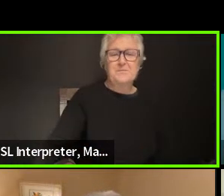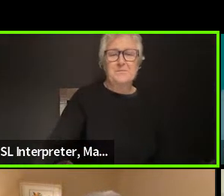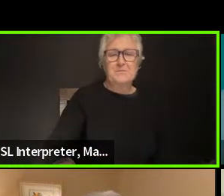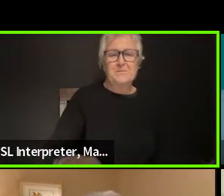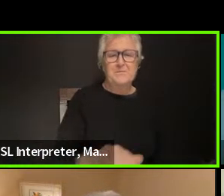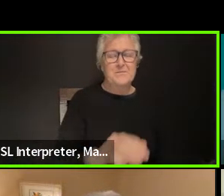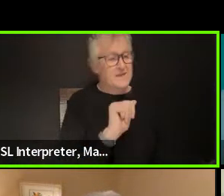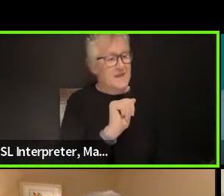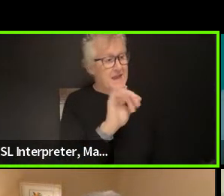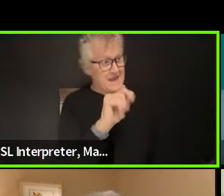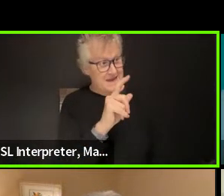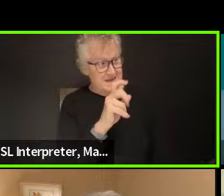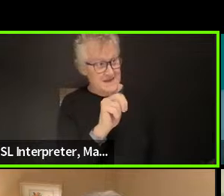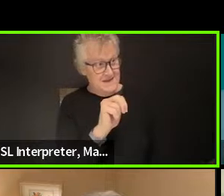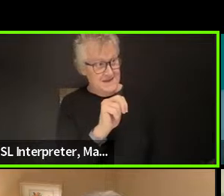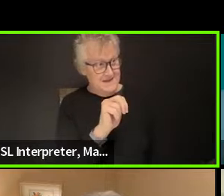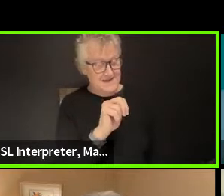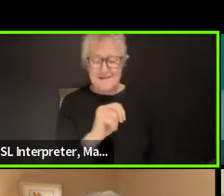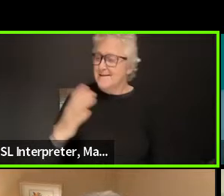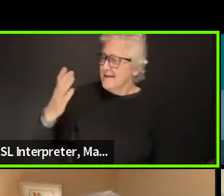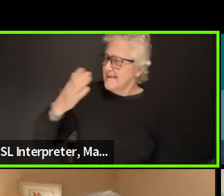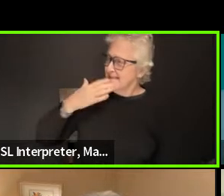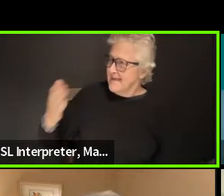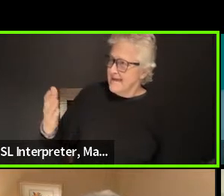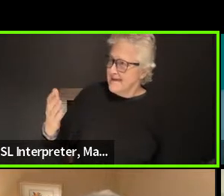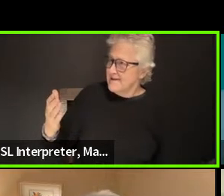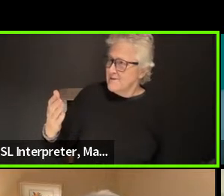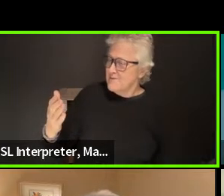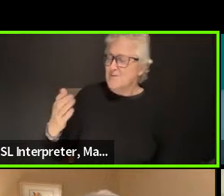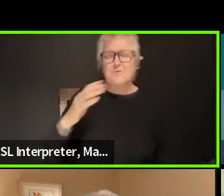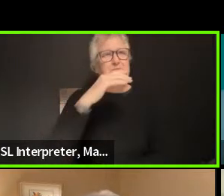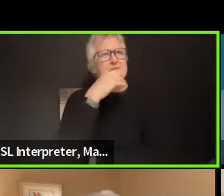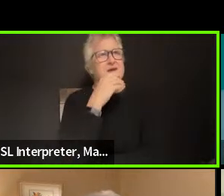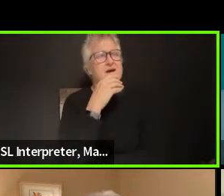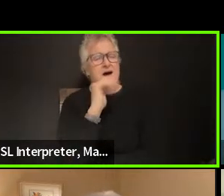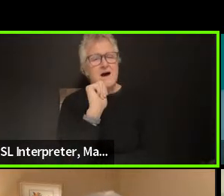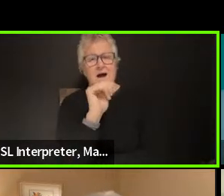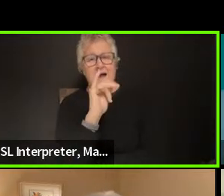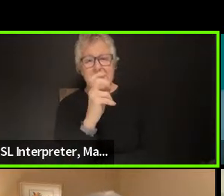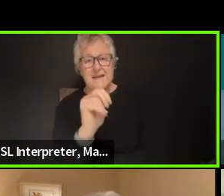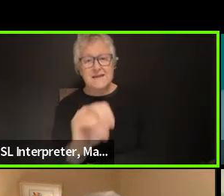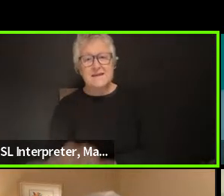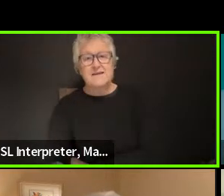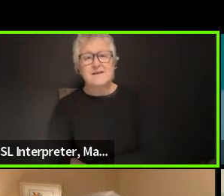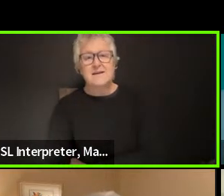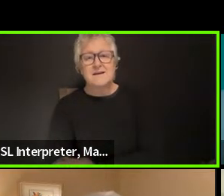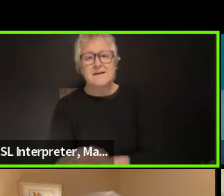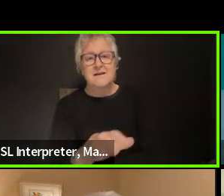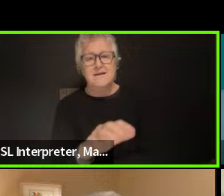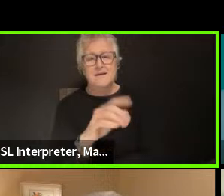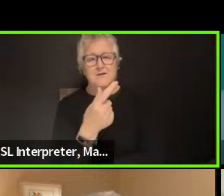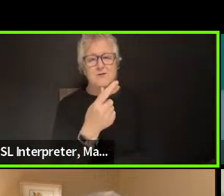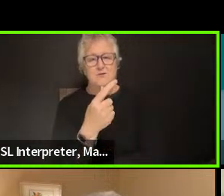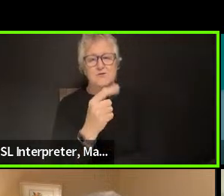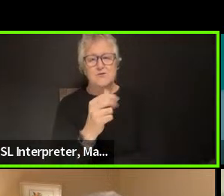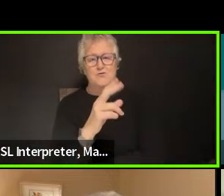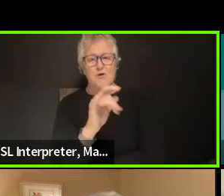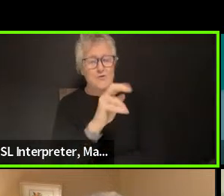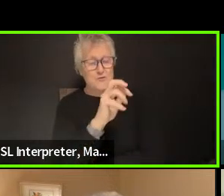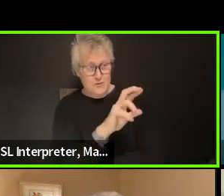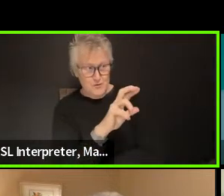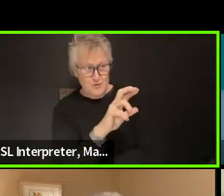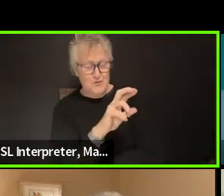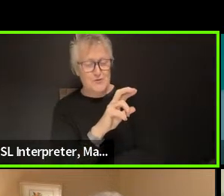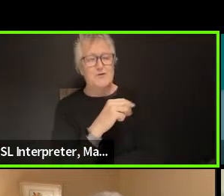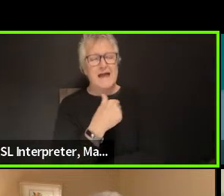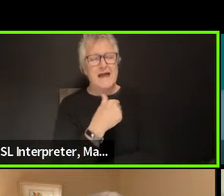Hunt. I think for myself, I've been trying. I am an omnivore, so I do eat both meat and veggies. I wish I could be a vegan, but just